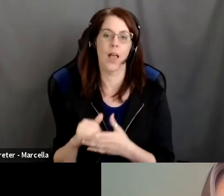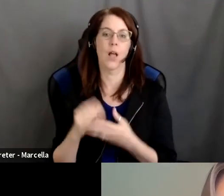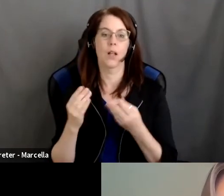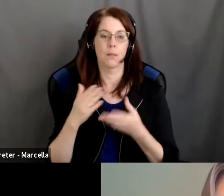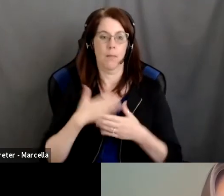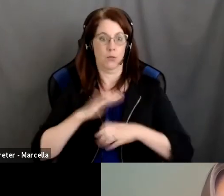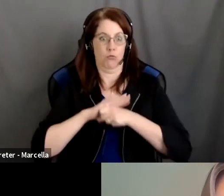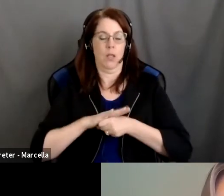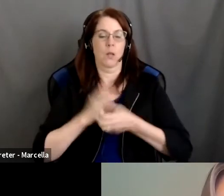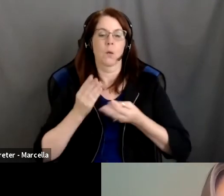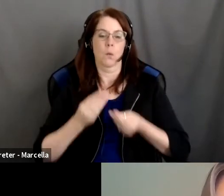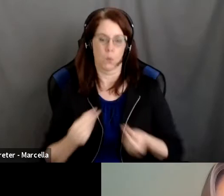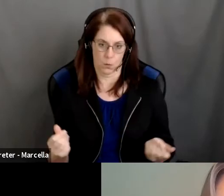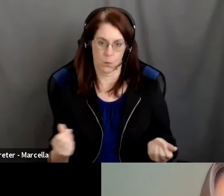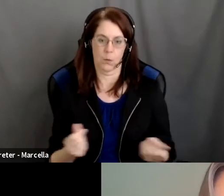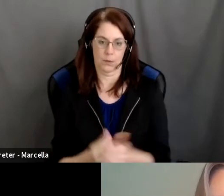stress.